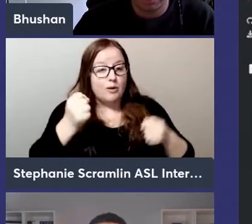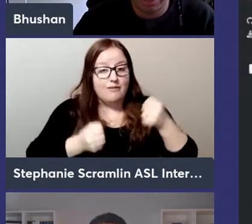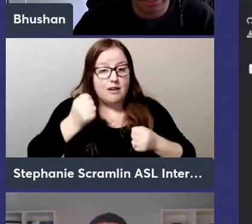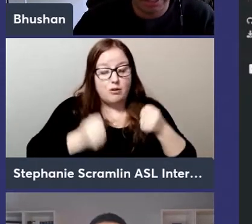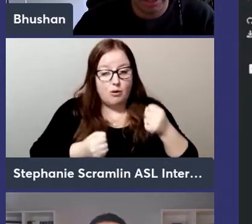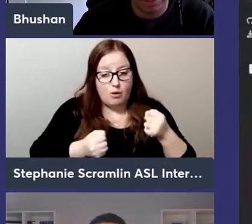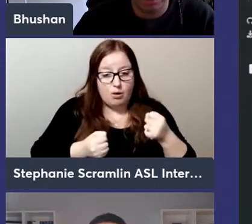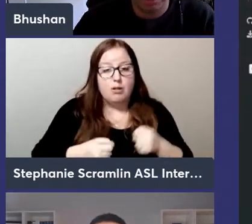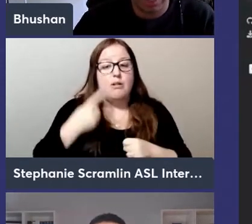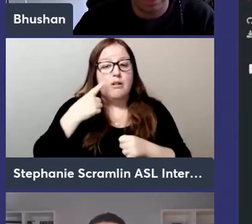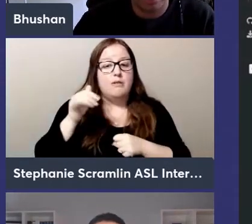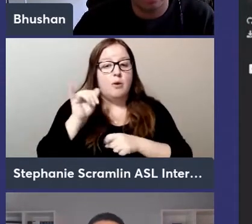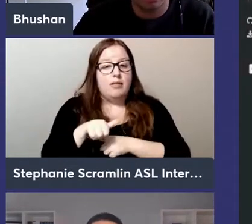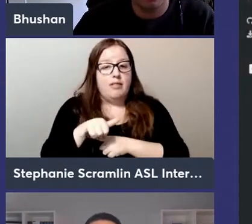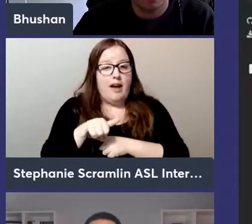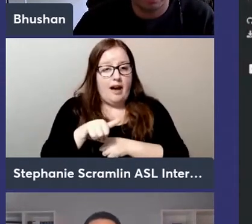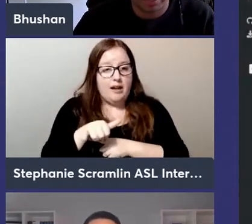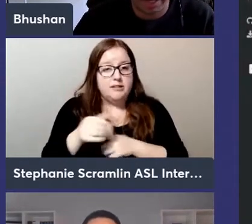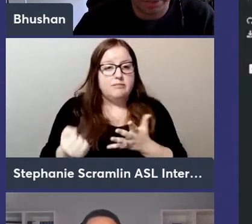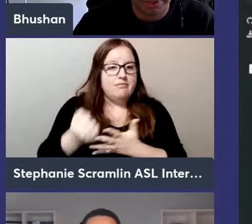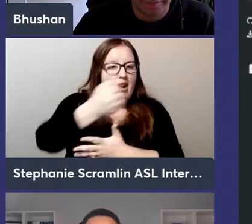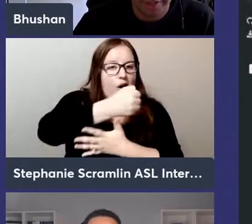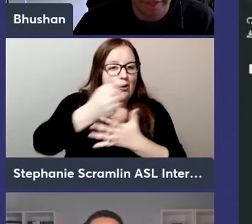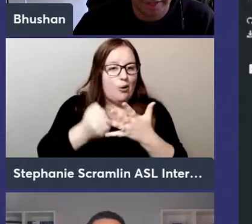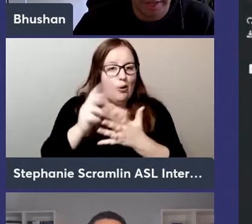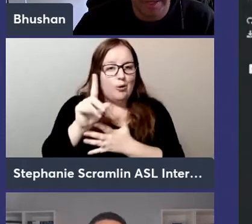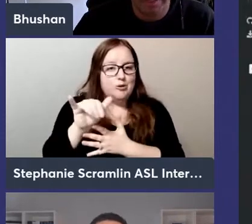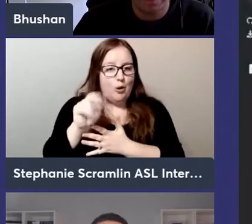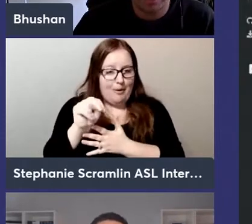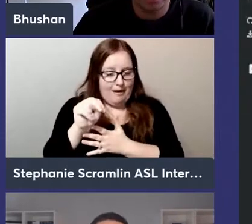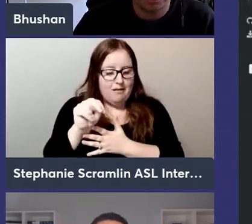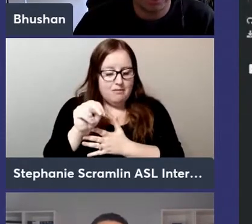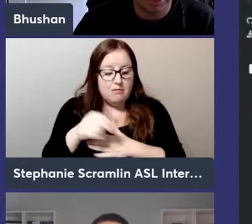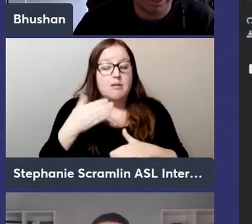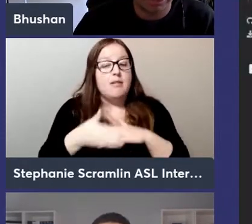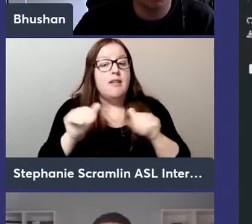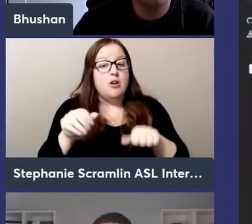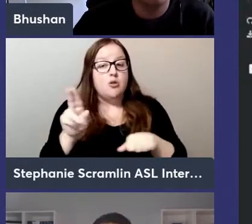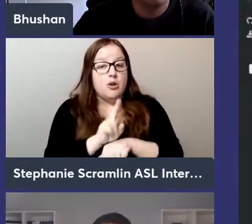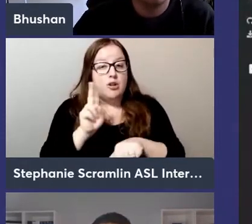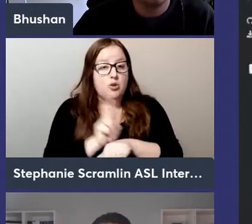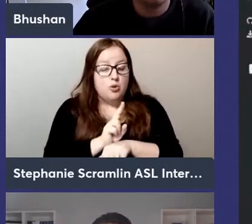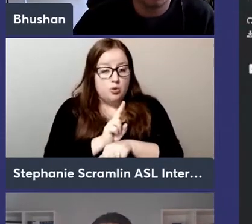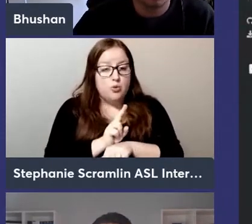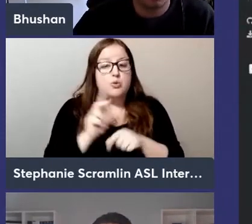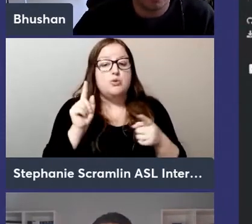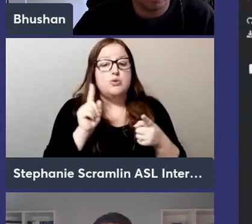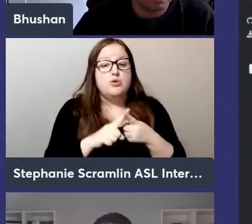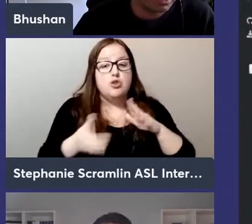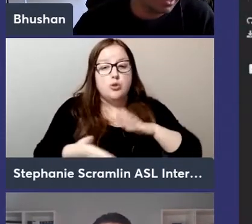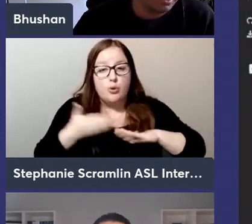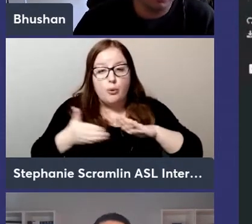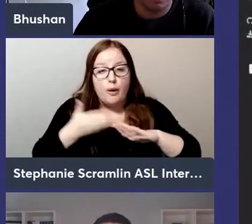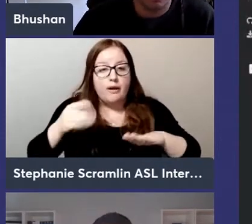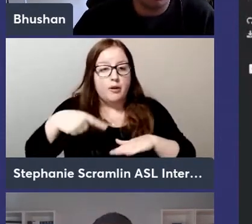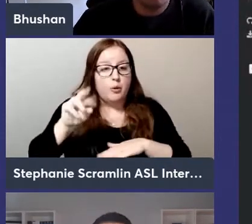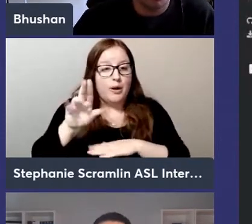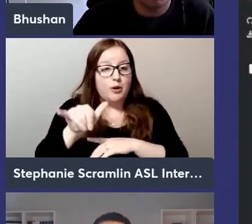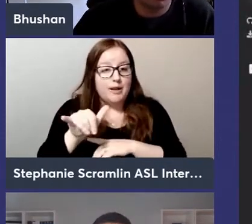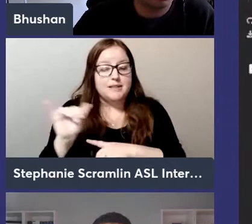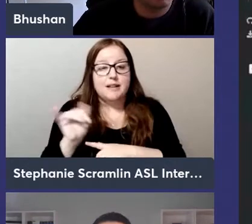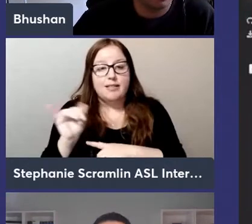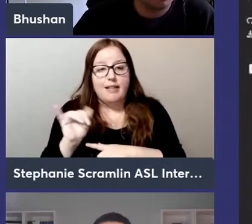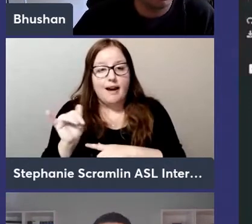this hierarchical domain architecture. And then you can use this to run queries like give